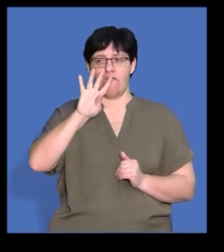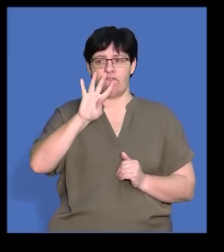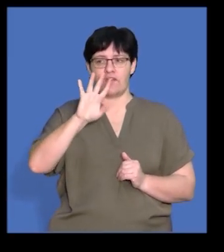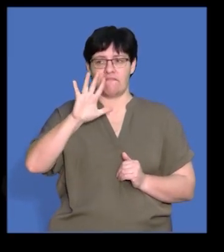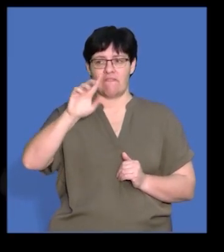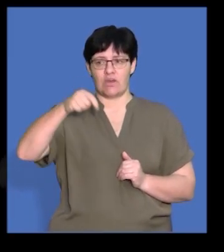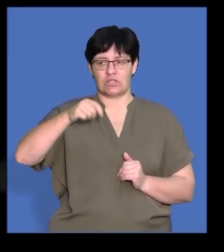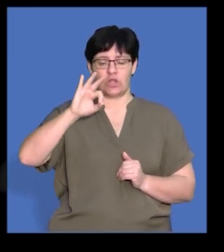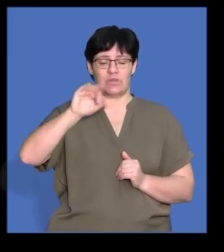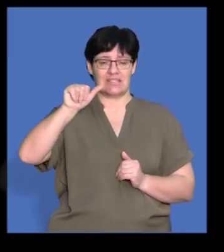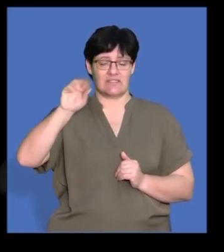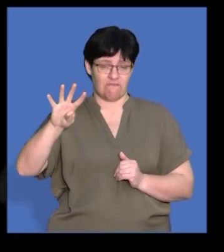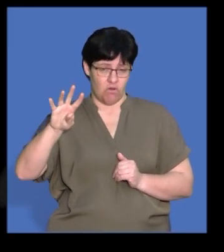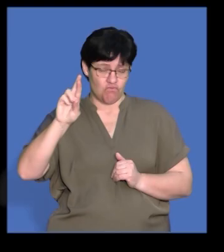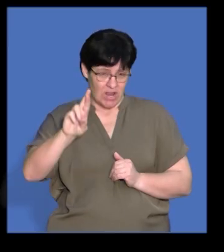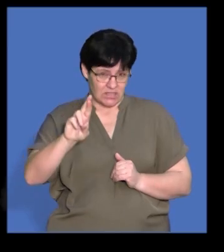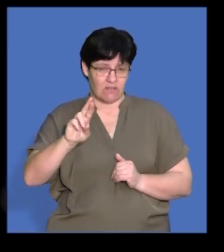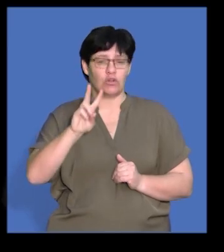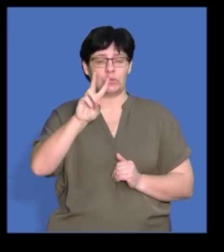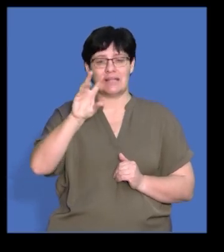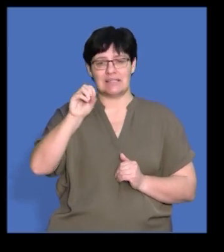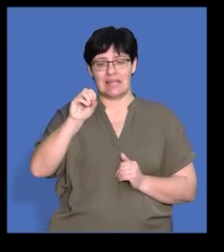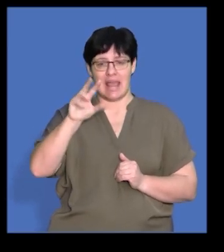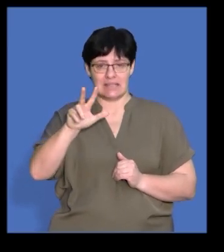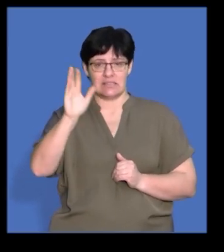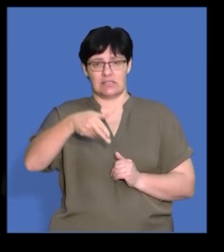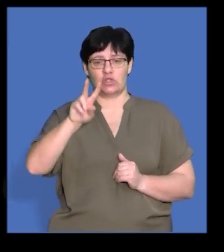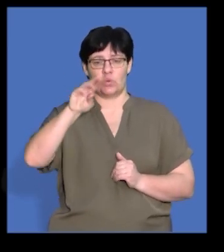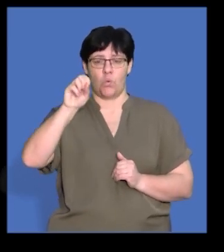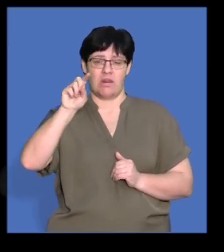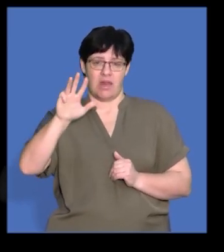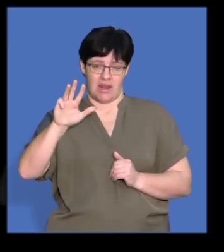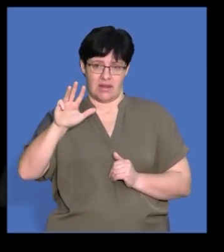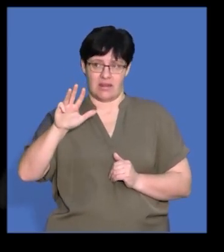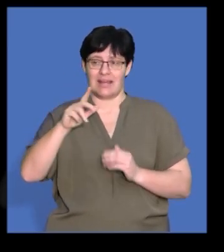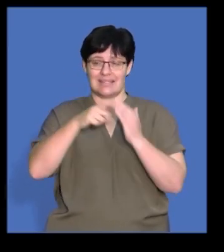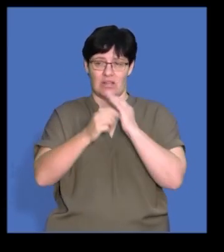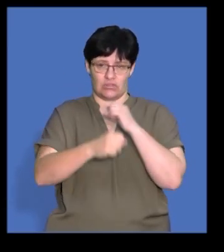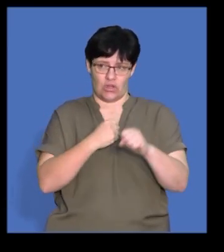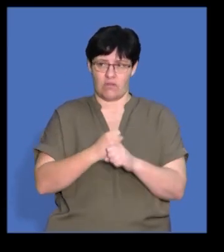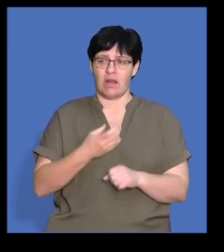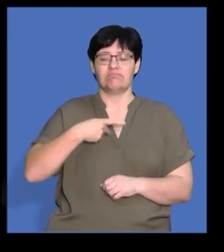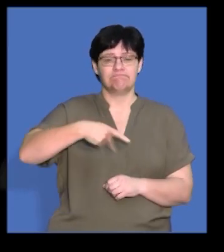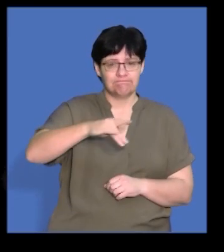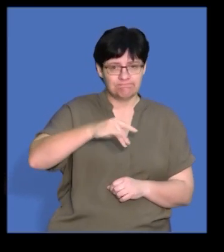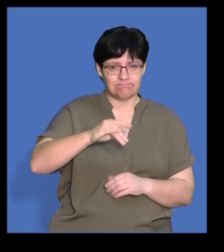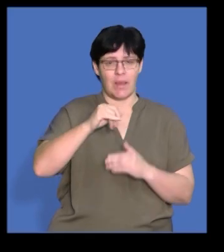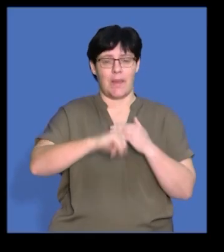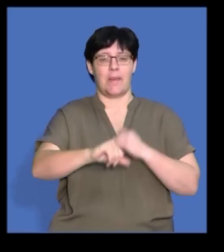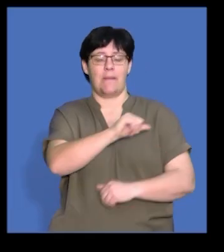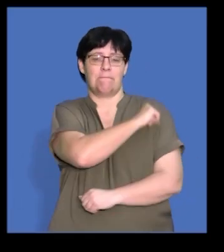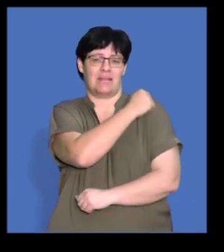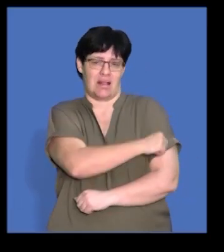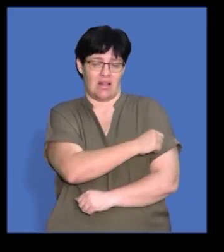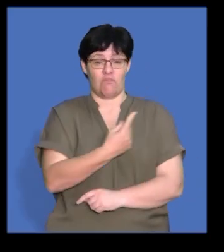2,045,364 Rand for the 2018-2019 tax year. He paid a monthly contribution towards a medical scheme for